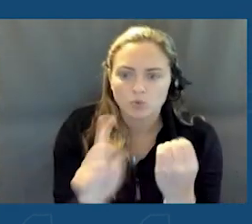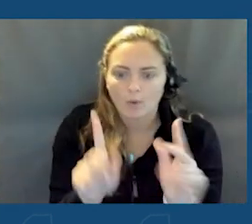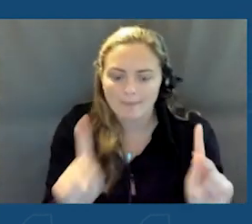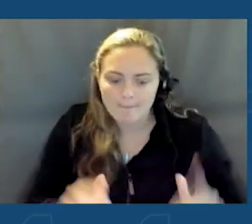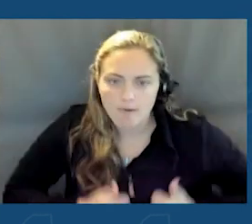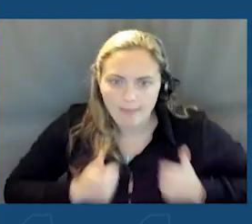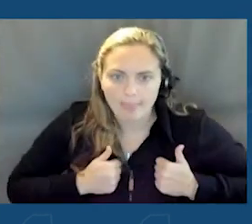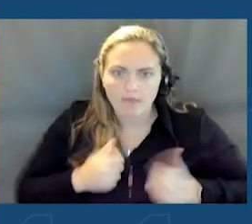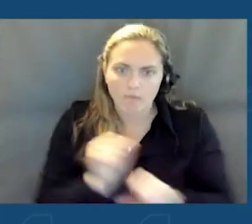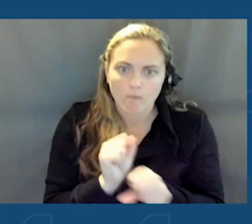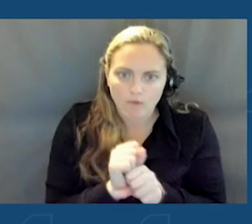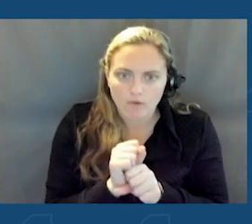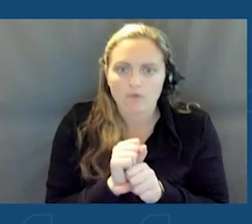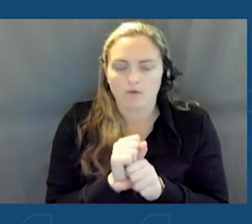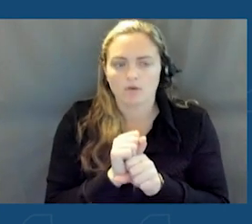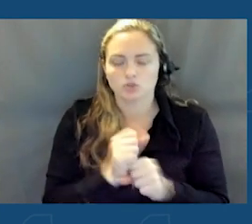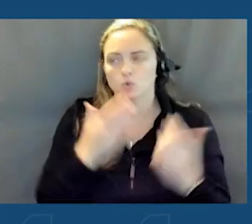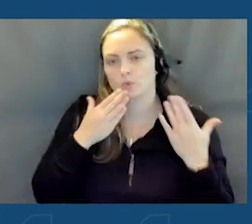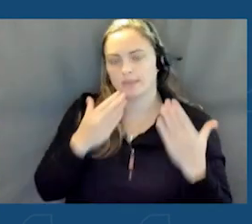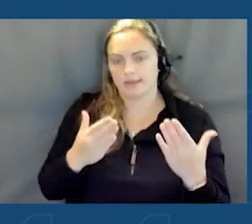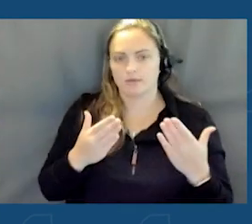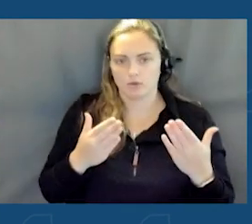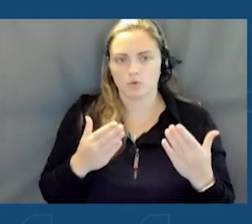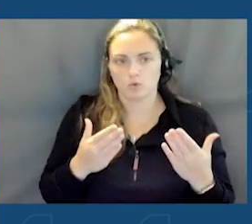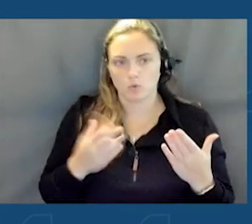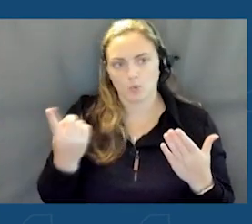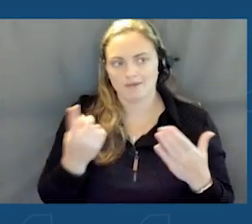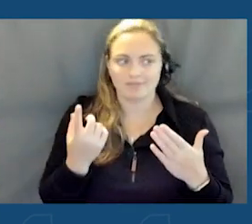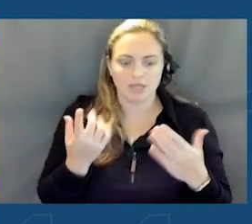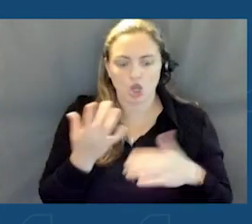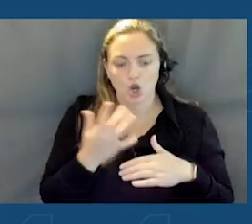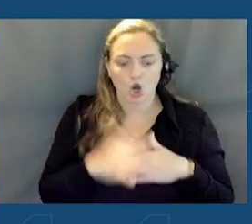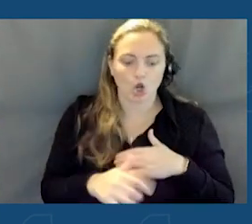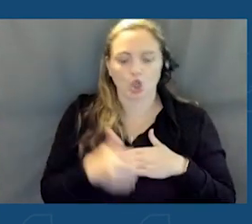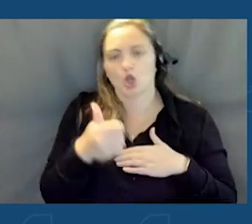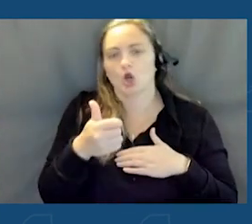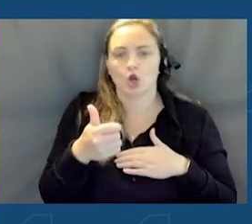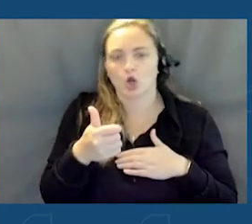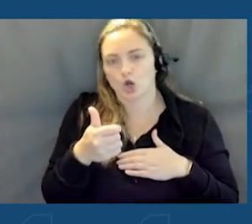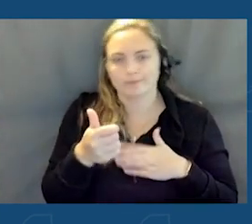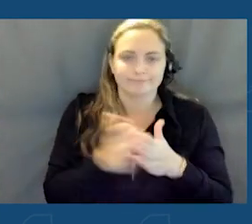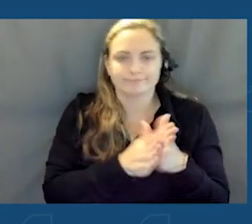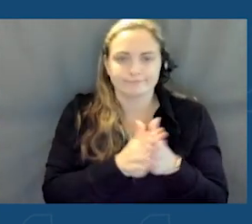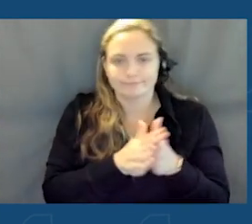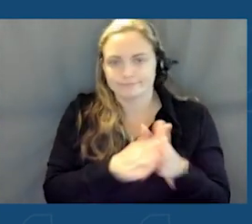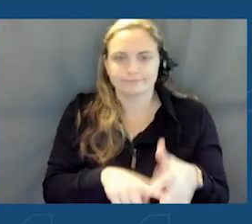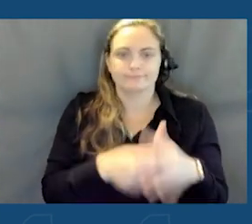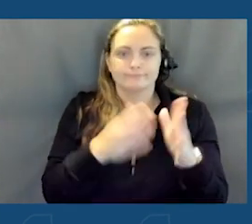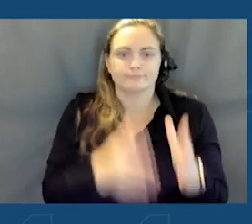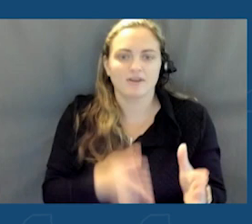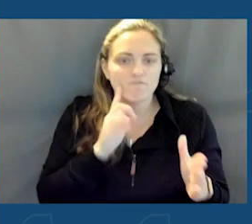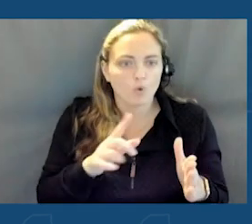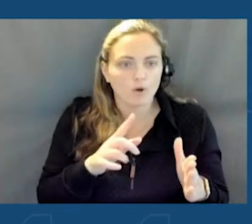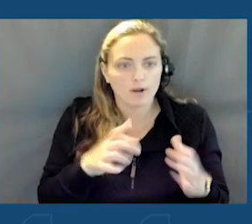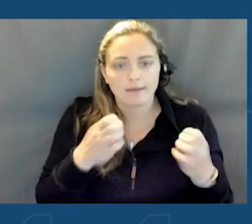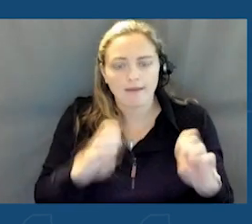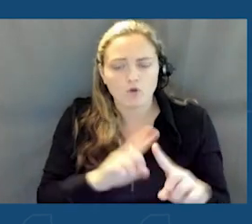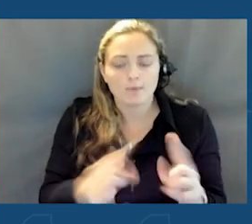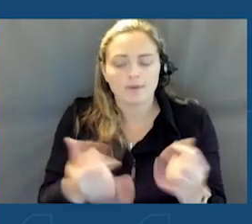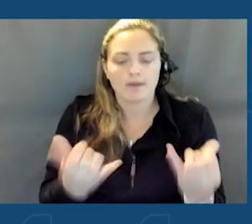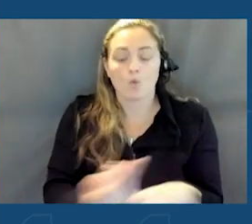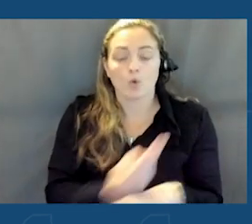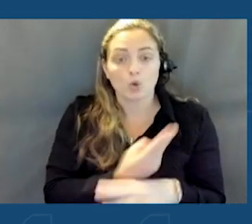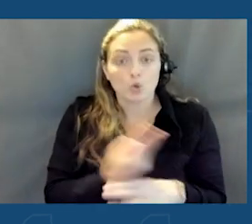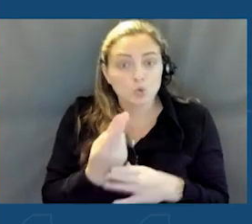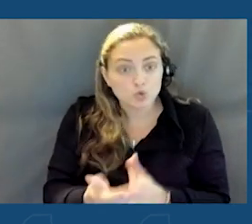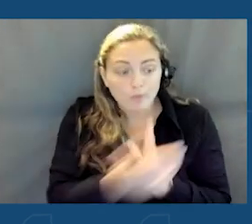want to thank you for being one of the early pioneers of this effort, but now we harness your talents statewide,